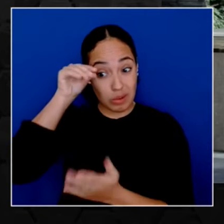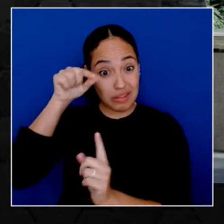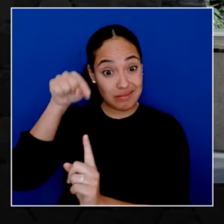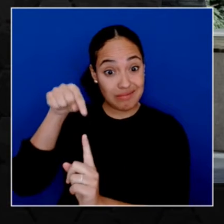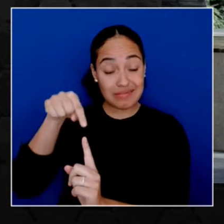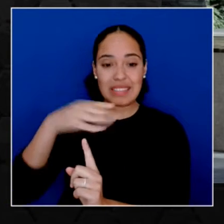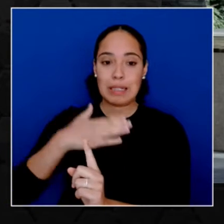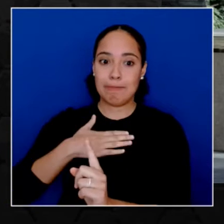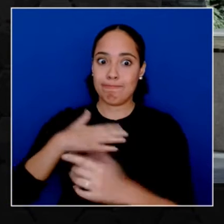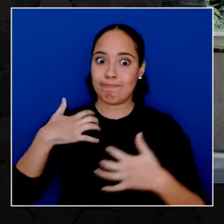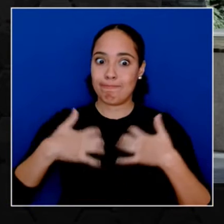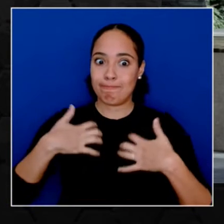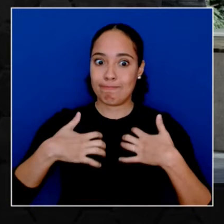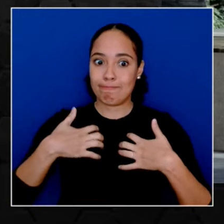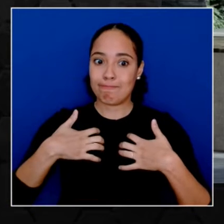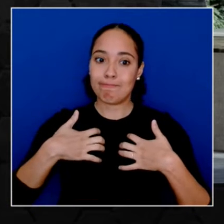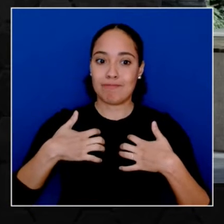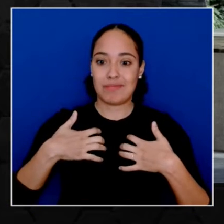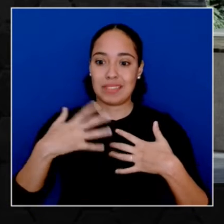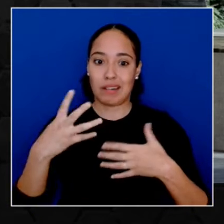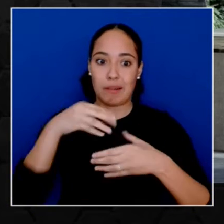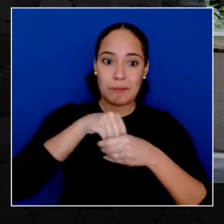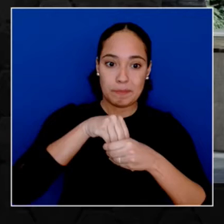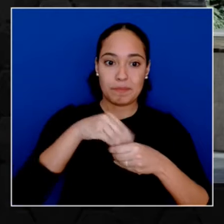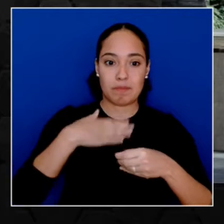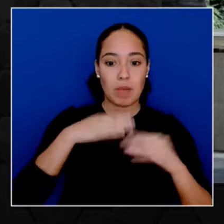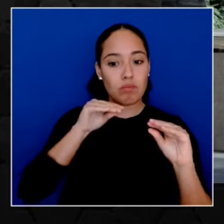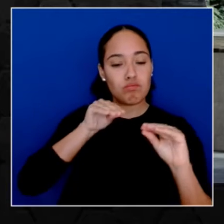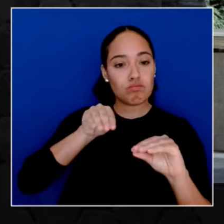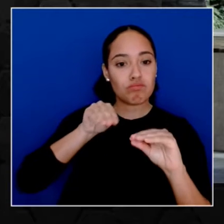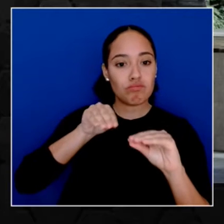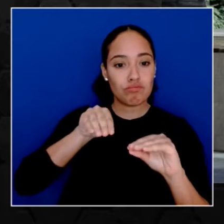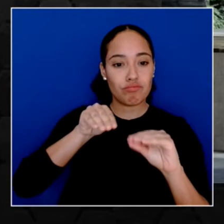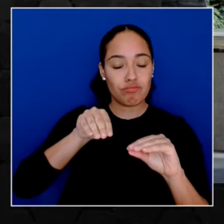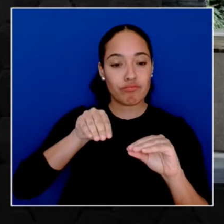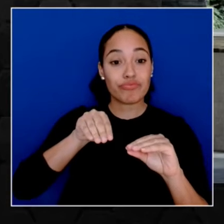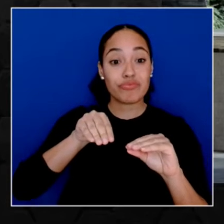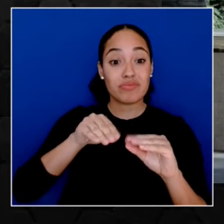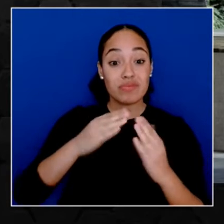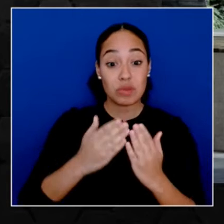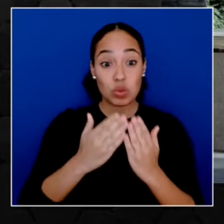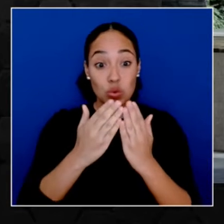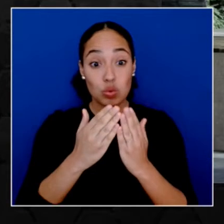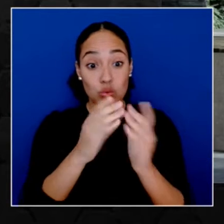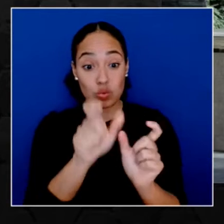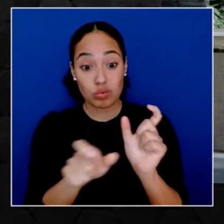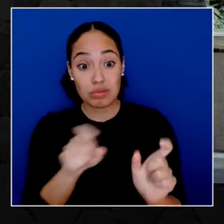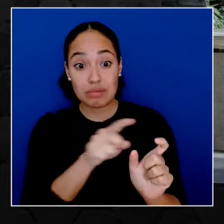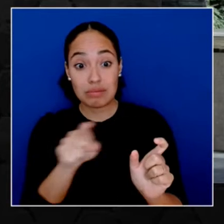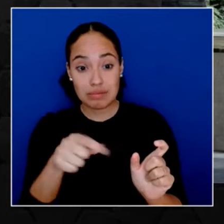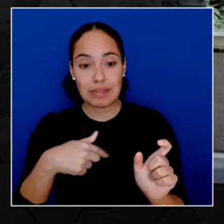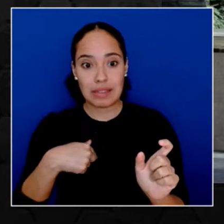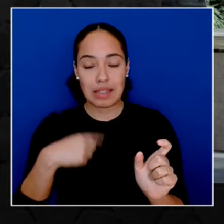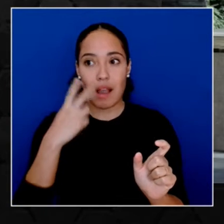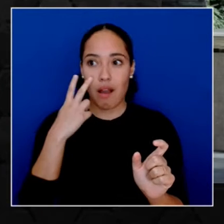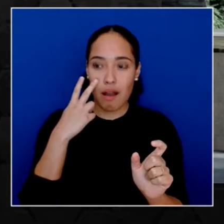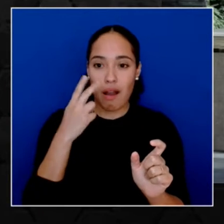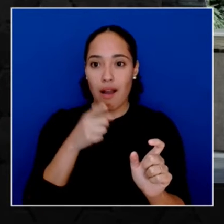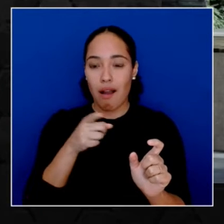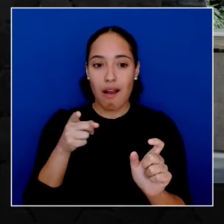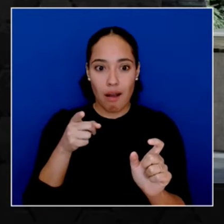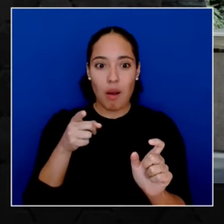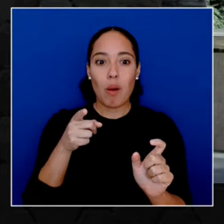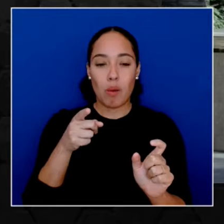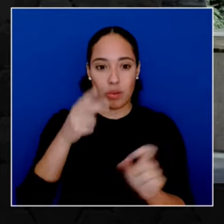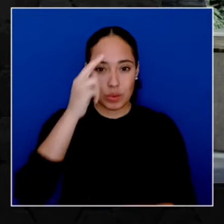the deep learning, they can see actually the real practical value of neural networks and convolutional neural networks.